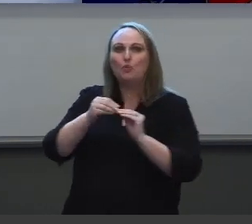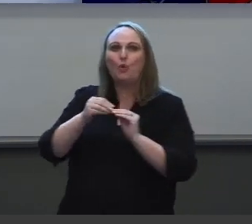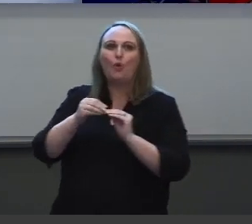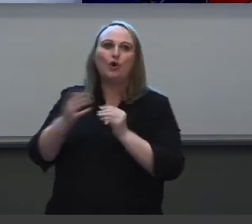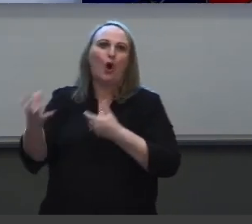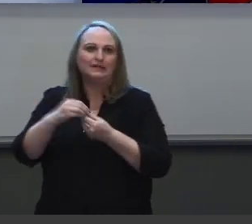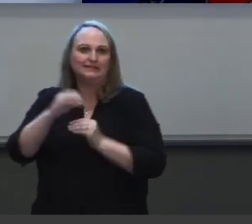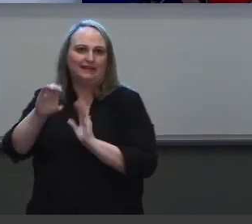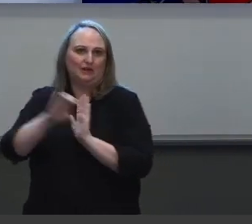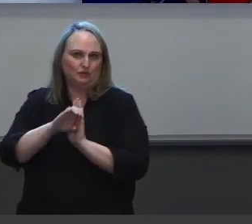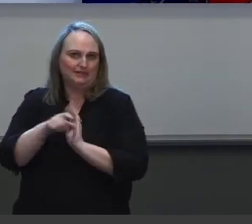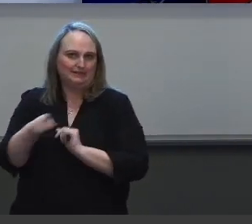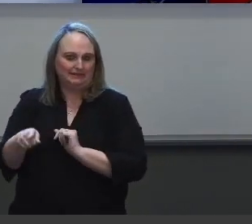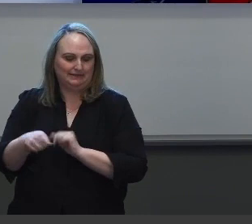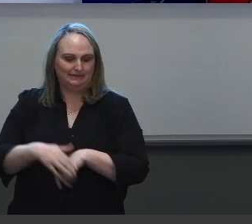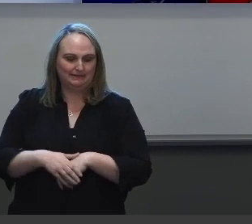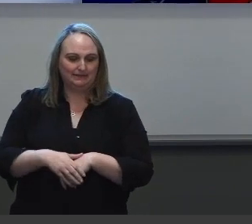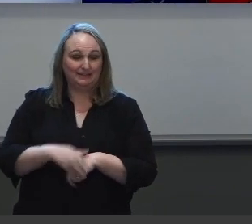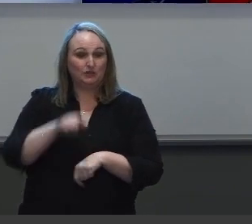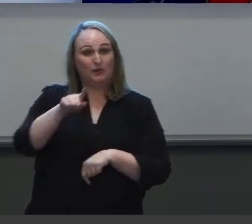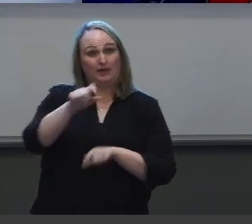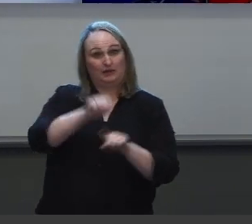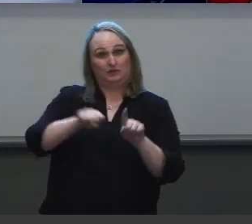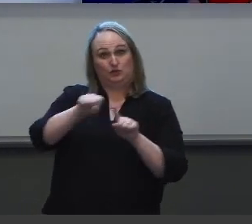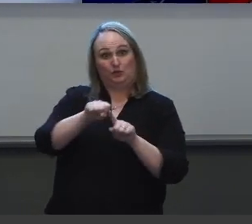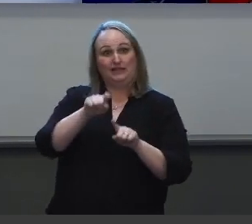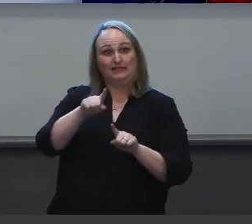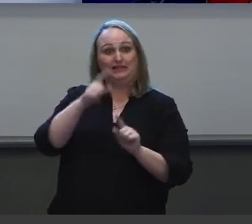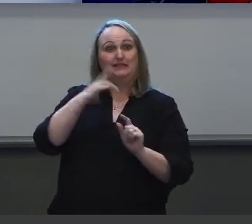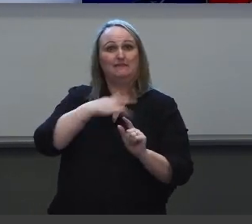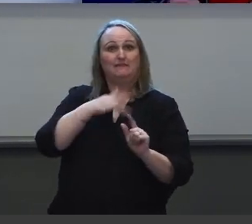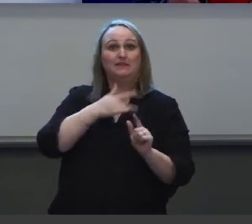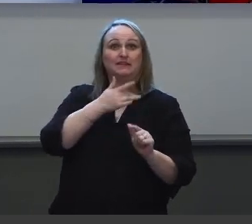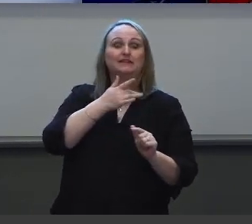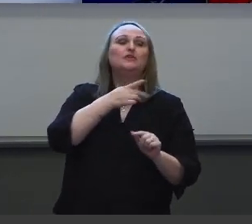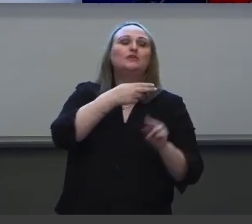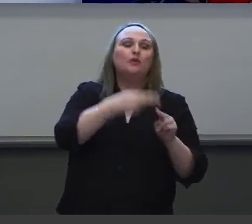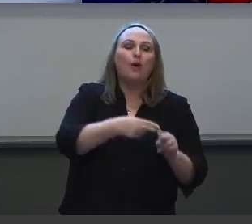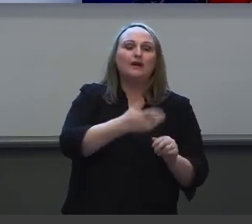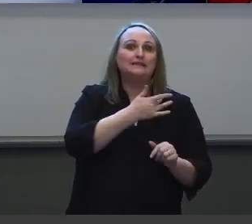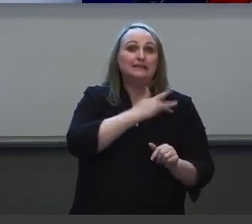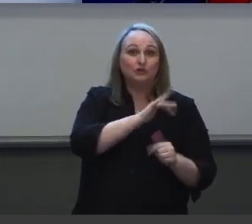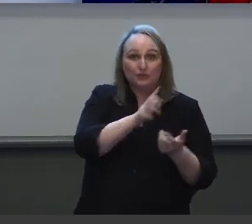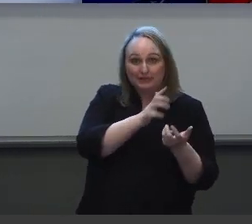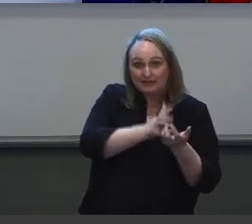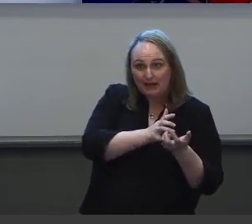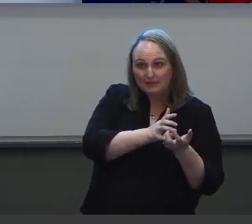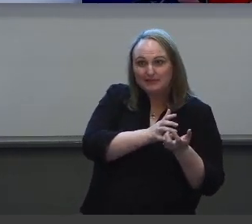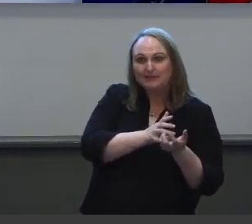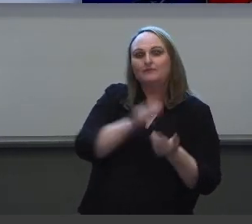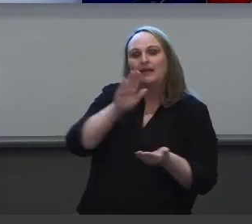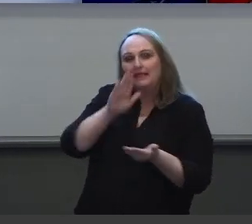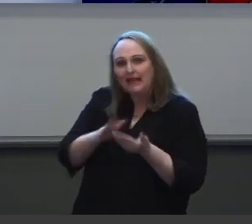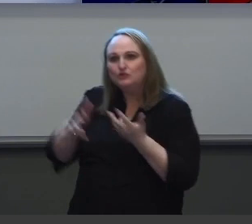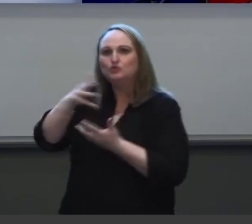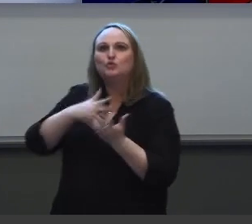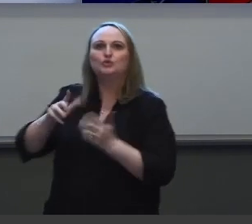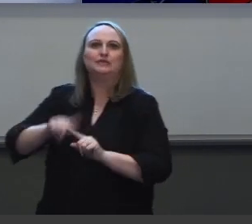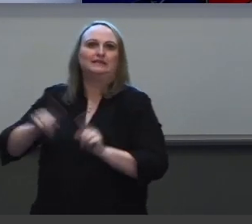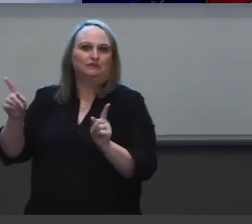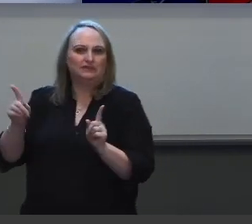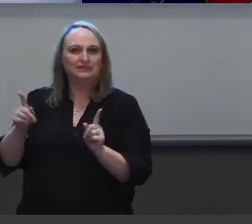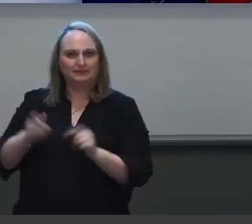traits. So in this case, the children described as sensory adaptive were reported to have less social differences.